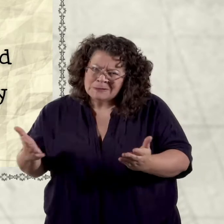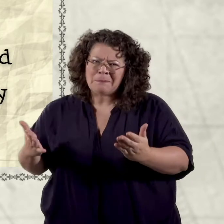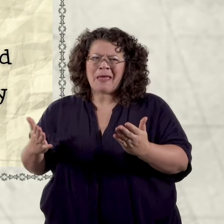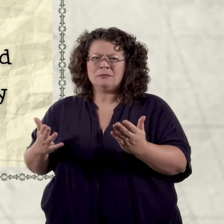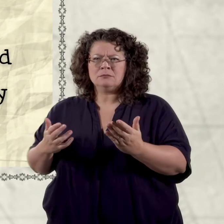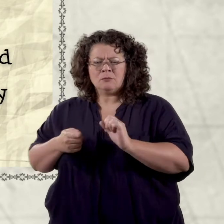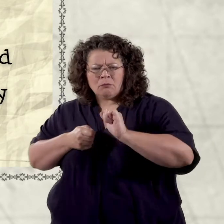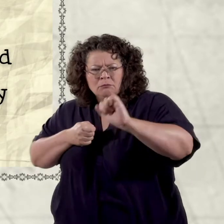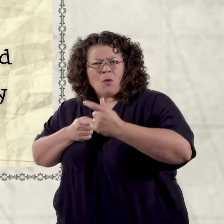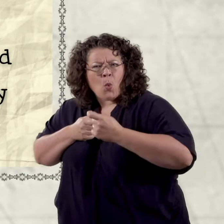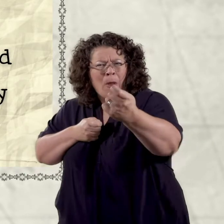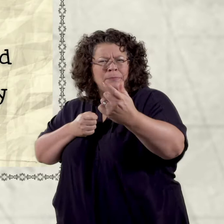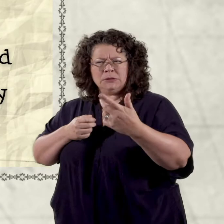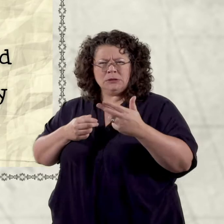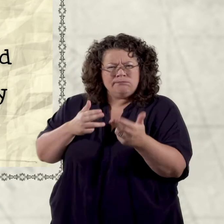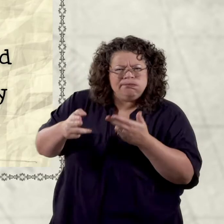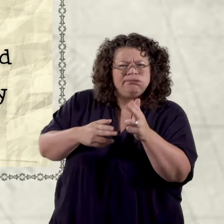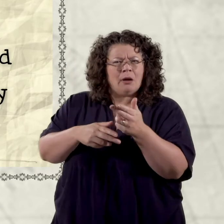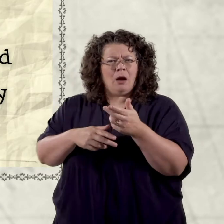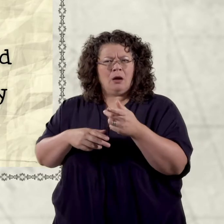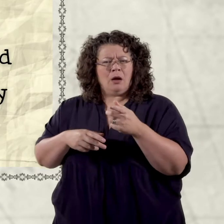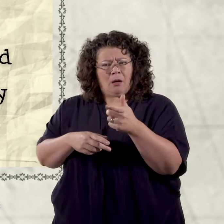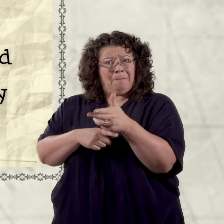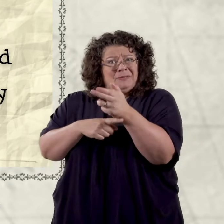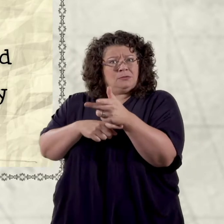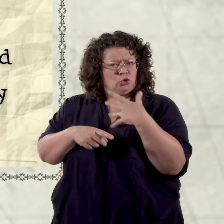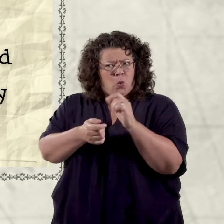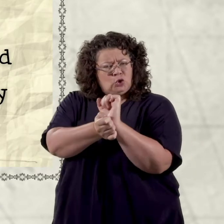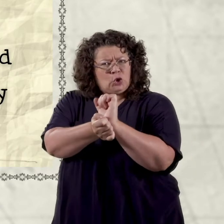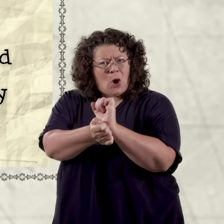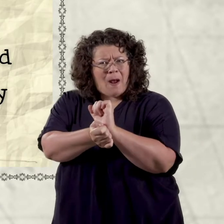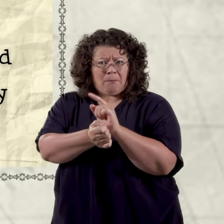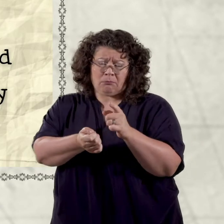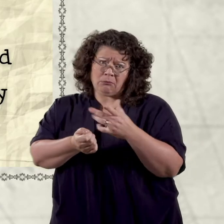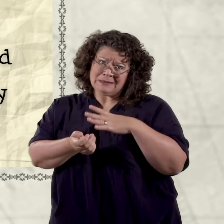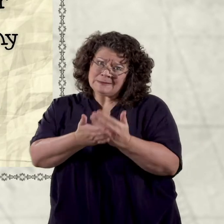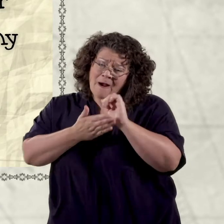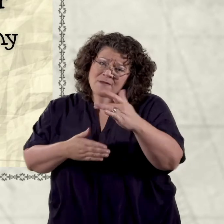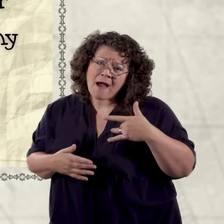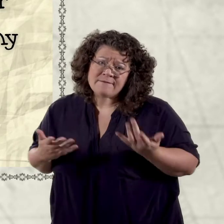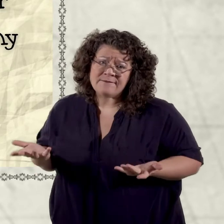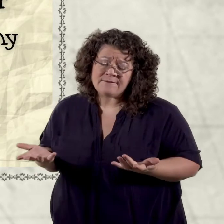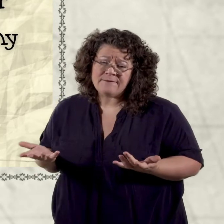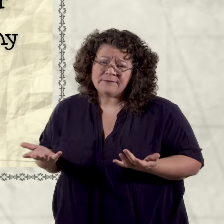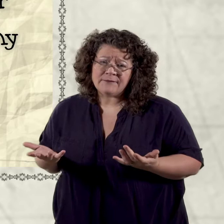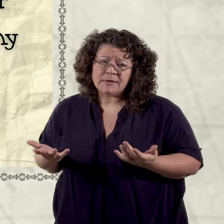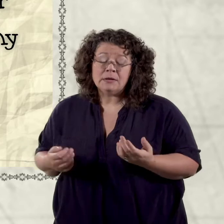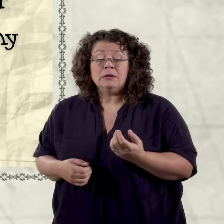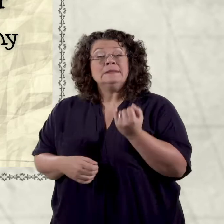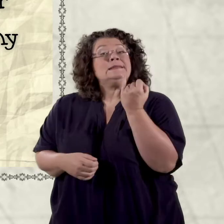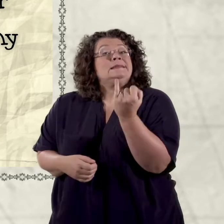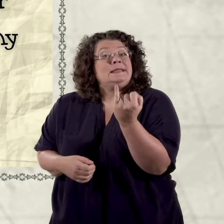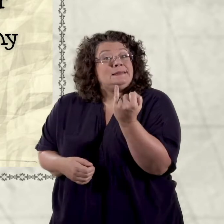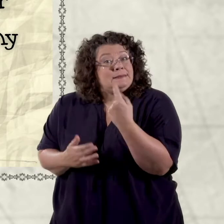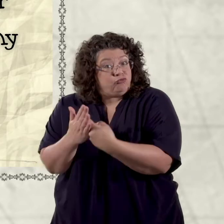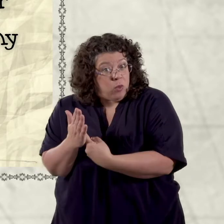those pistols, because if they get jammed, well, they won't save your life, will they? Number 6. No women or